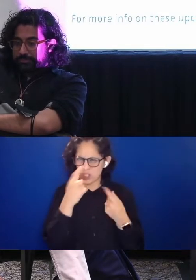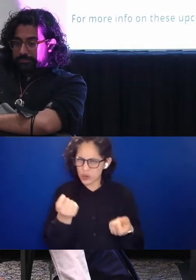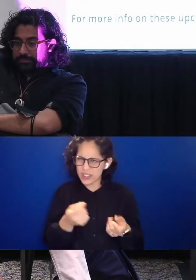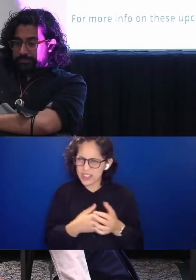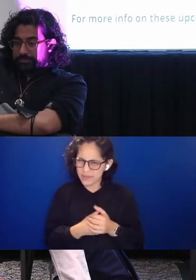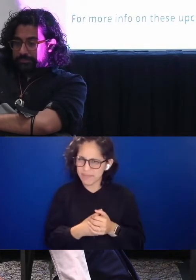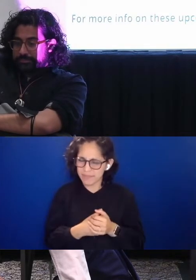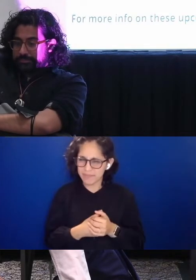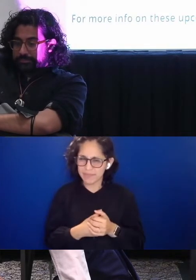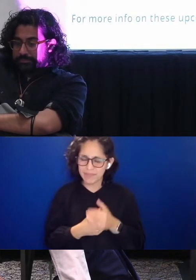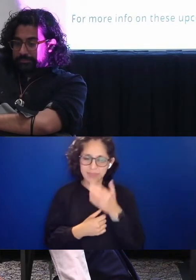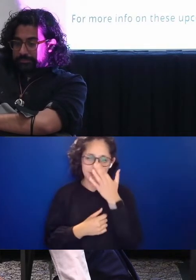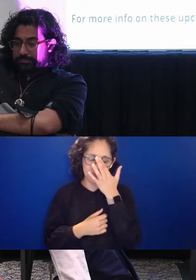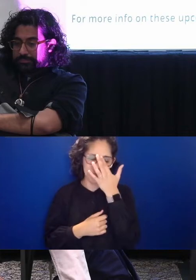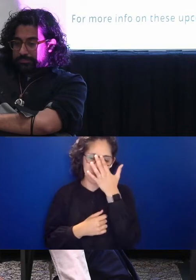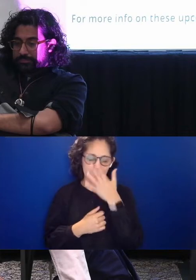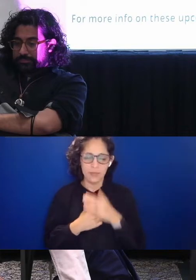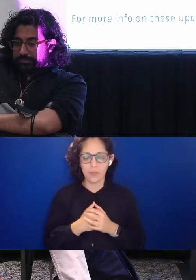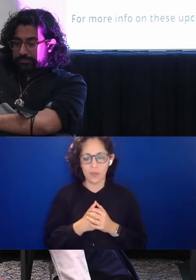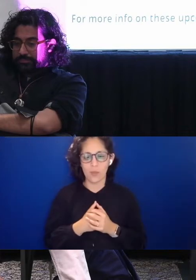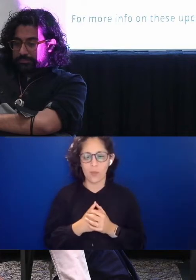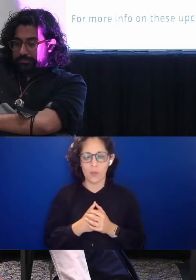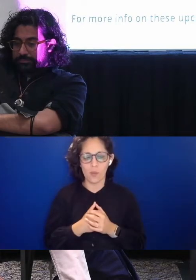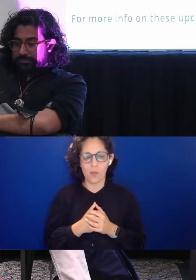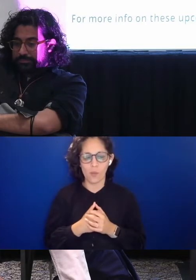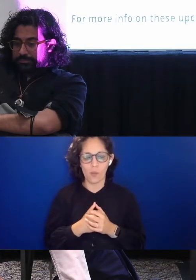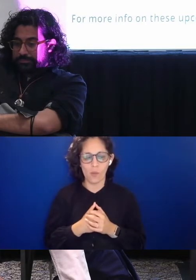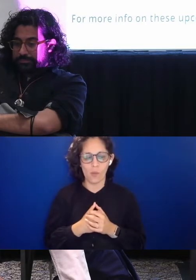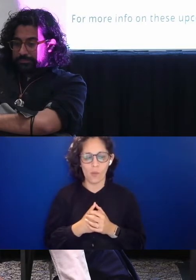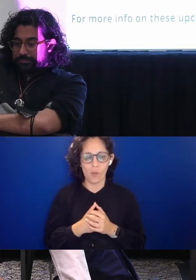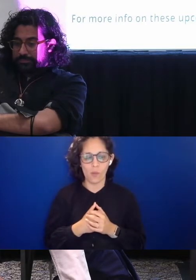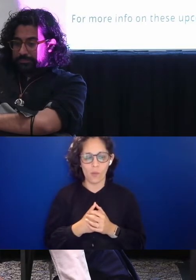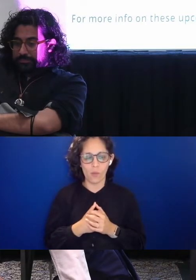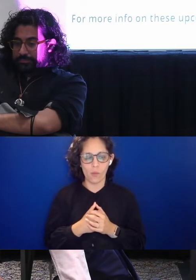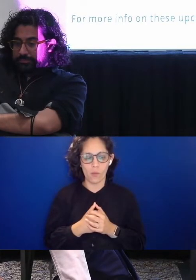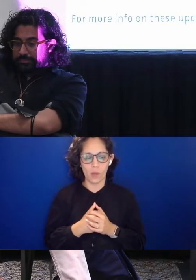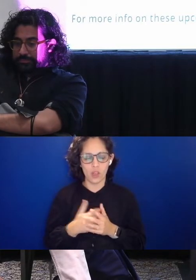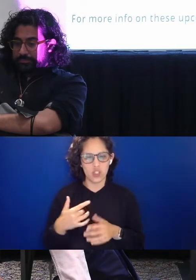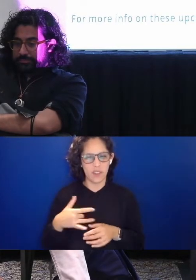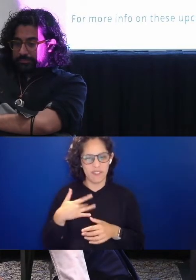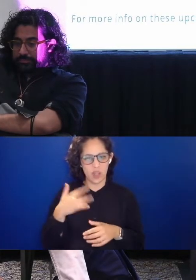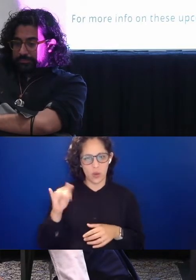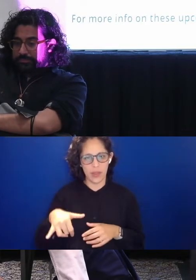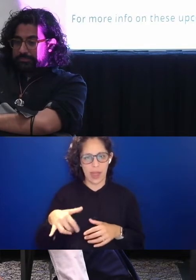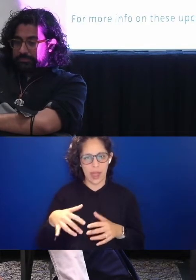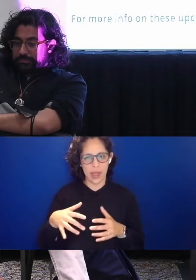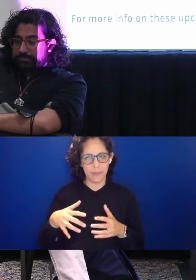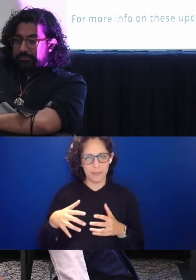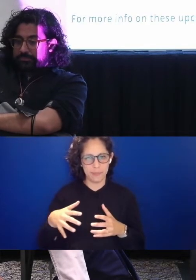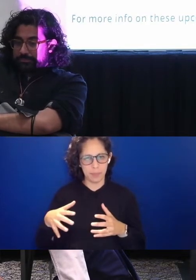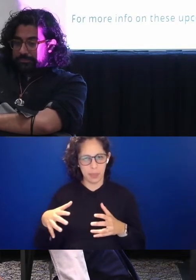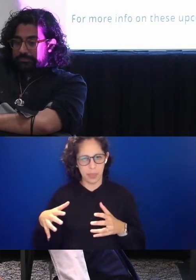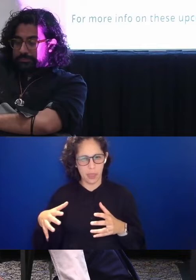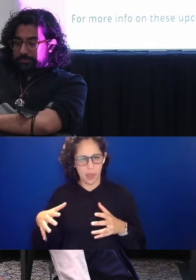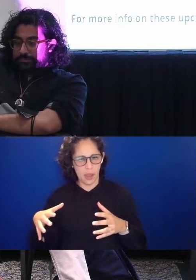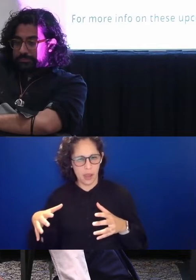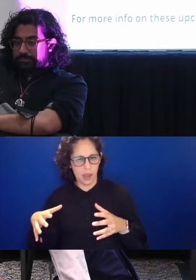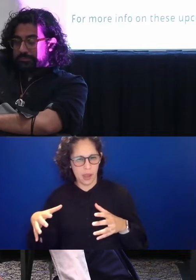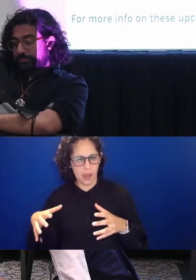Yeah, so it's interesting to me to feel that push and pull of how much,